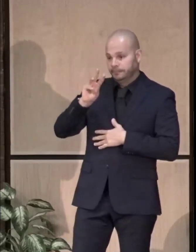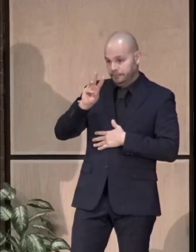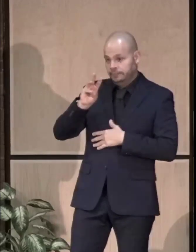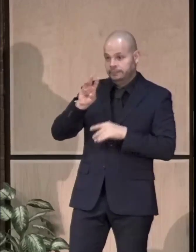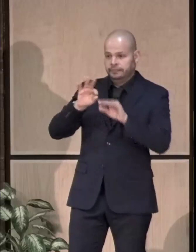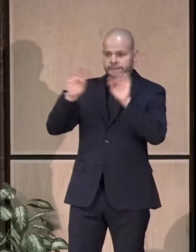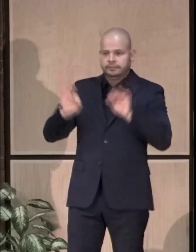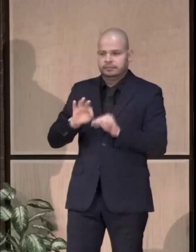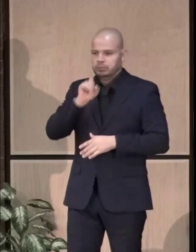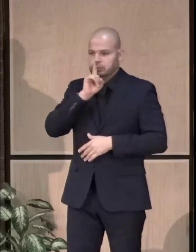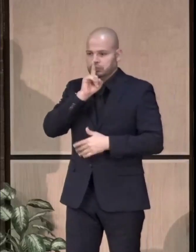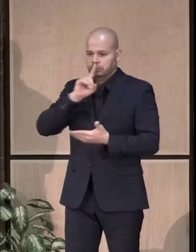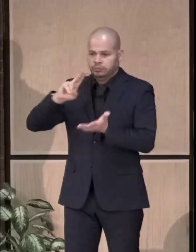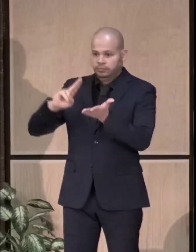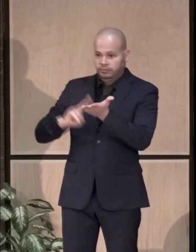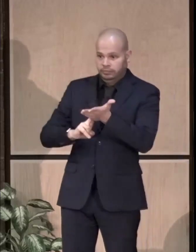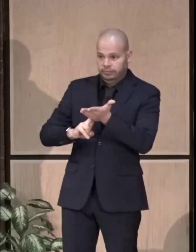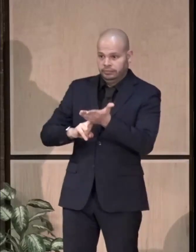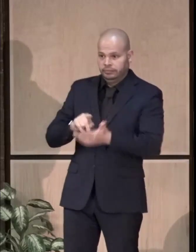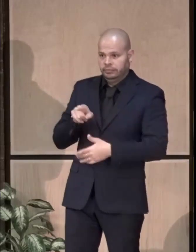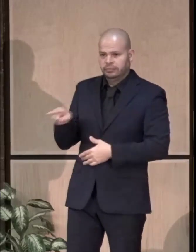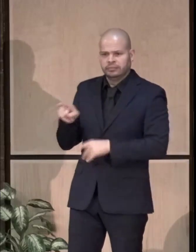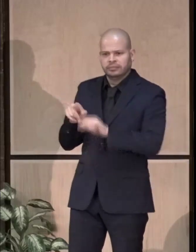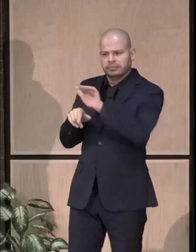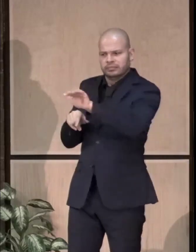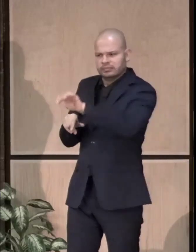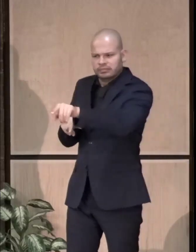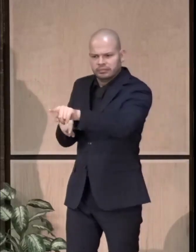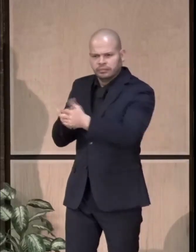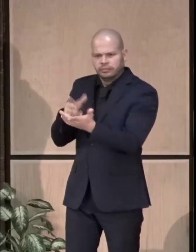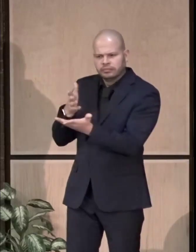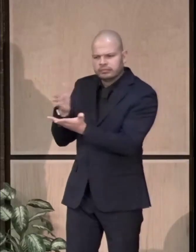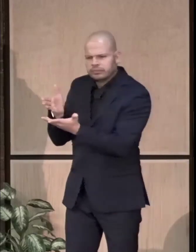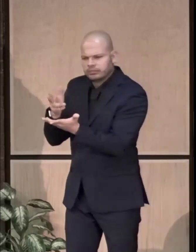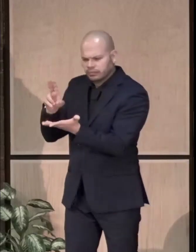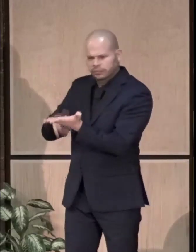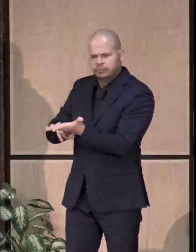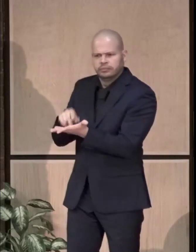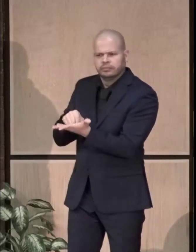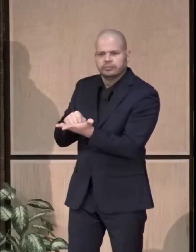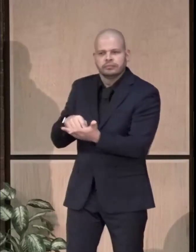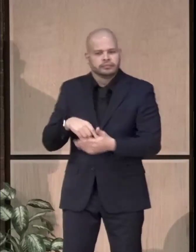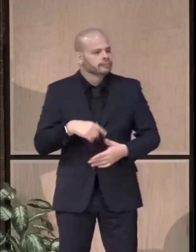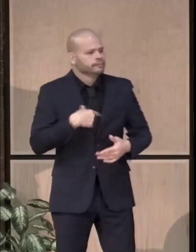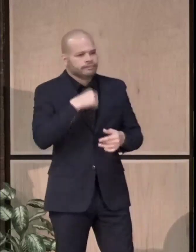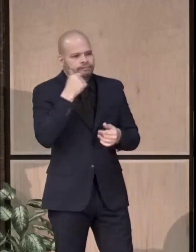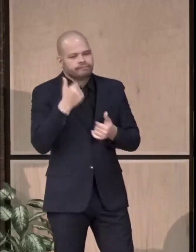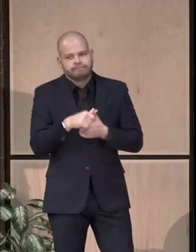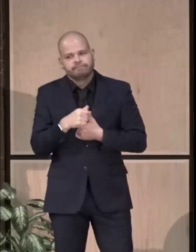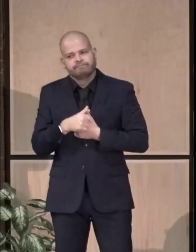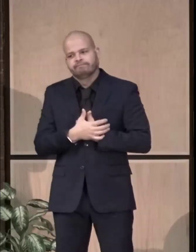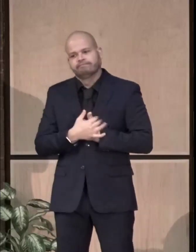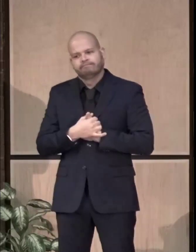recall that he did outside of a... Do you remember that he sent emails saying that the form hasn't